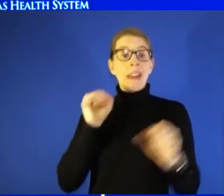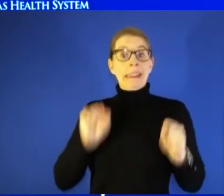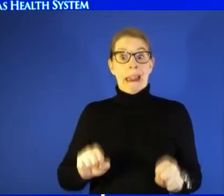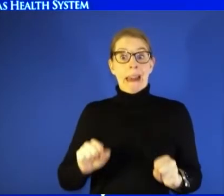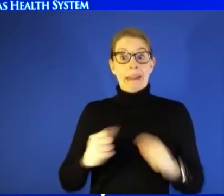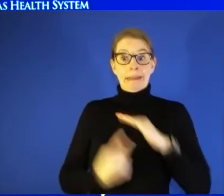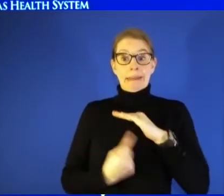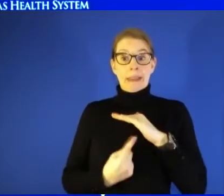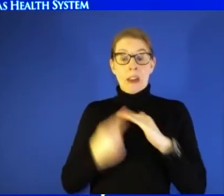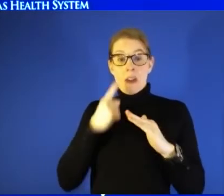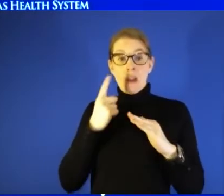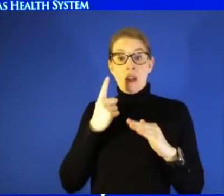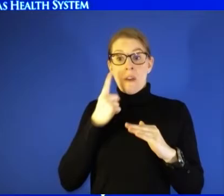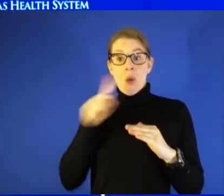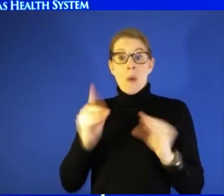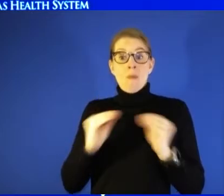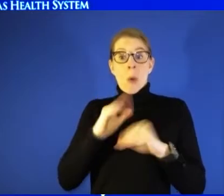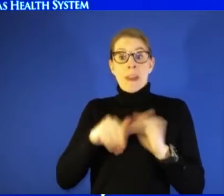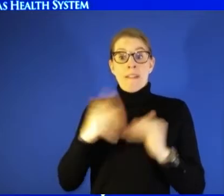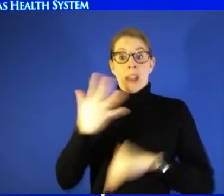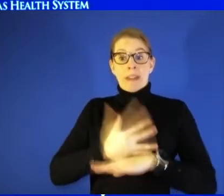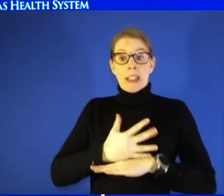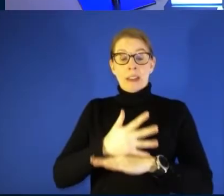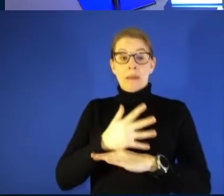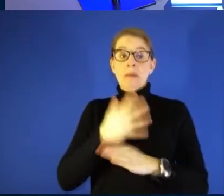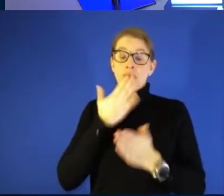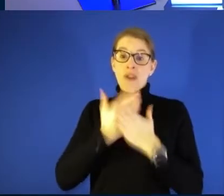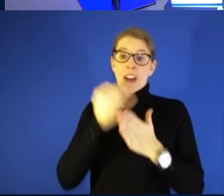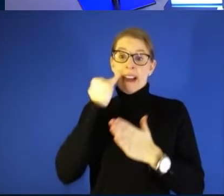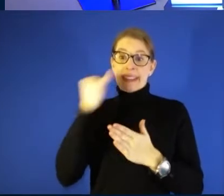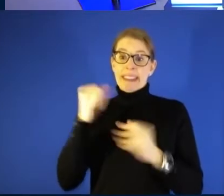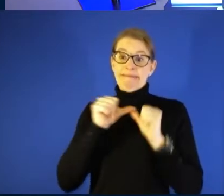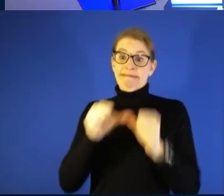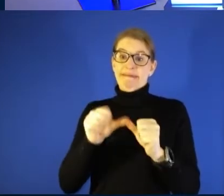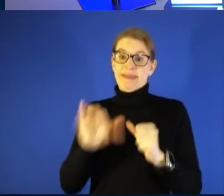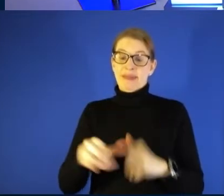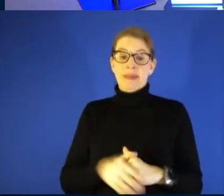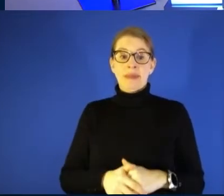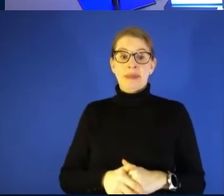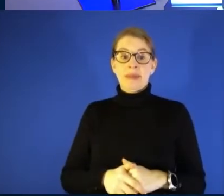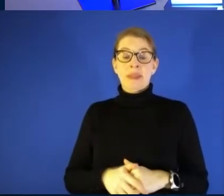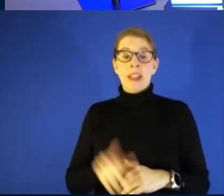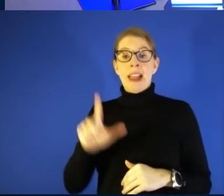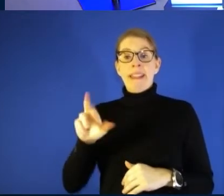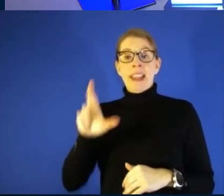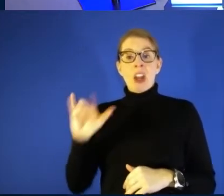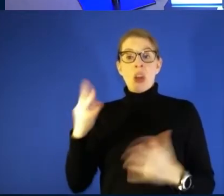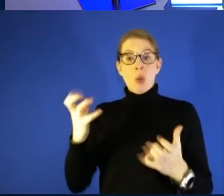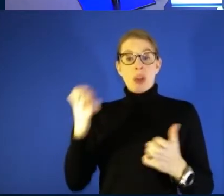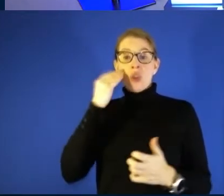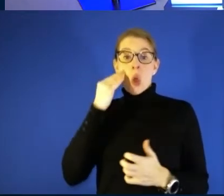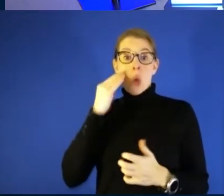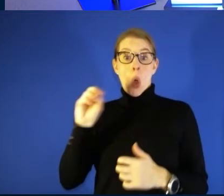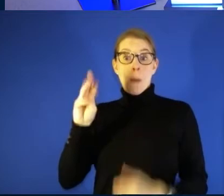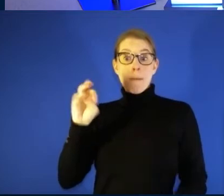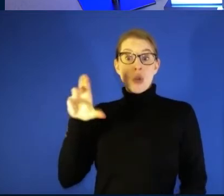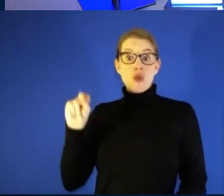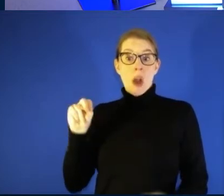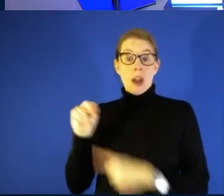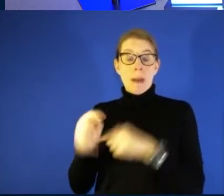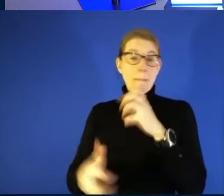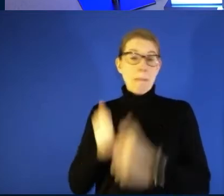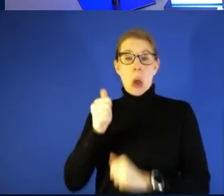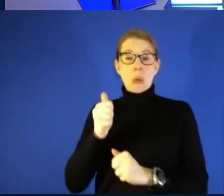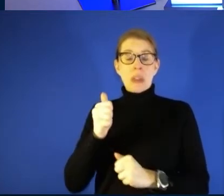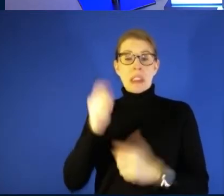more than 5 days, it'd be a good idea to do that. Doc Hawk, Larry wants to know, when is Omicron most contagious? I think that's a great question.